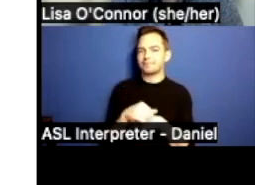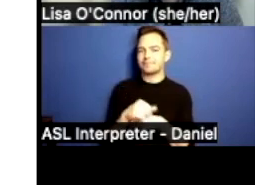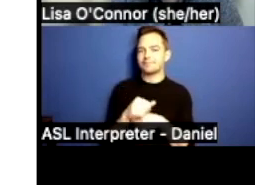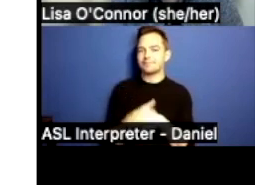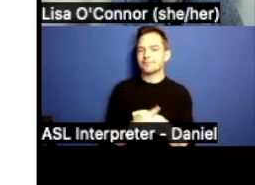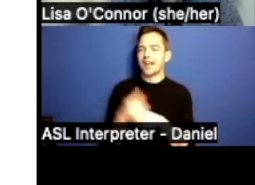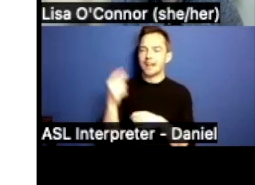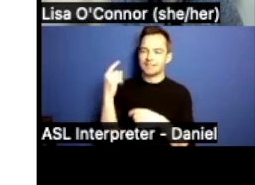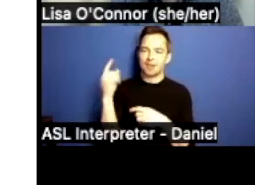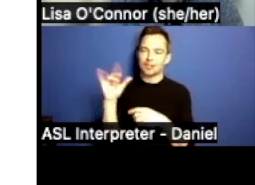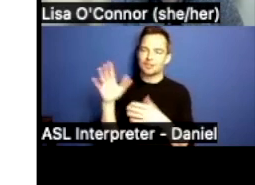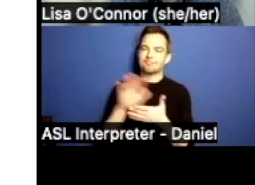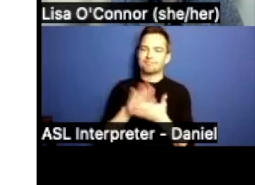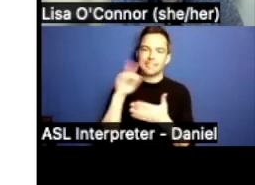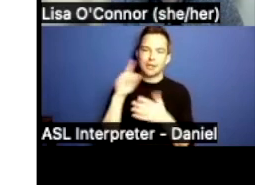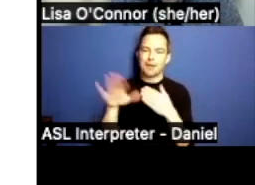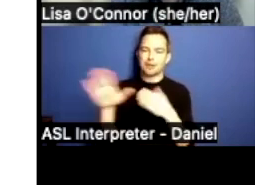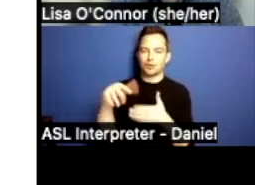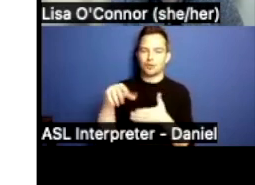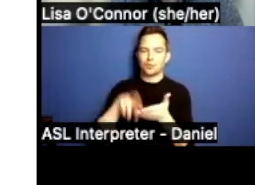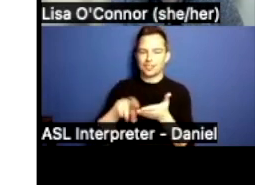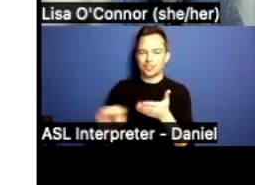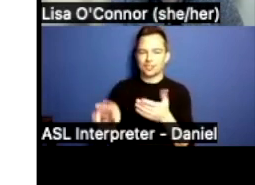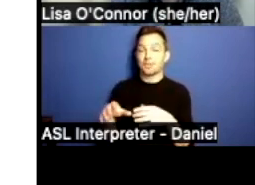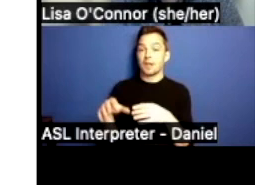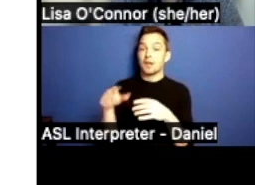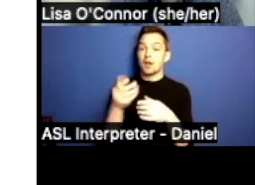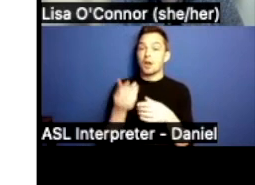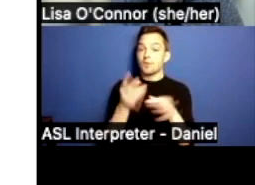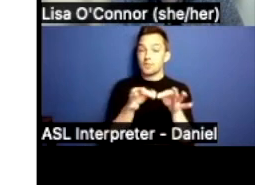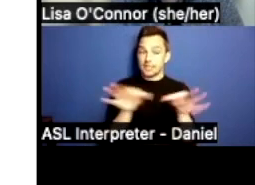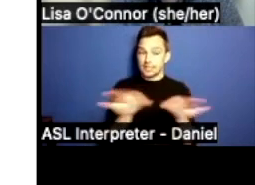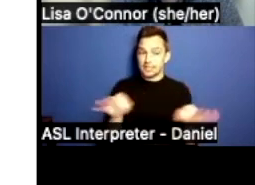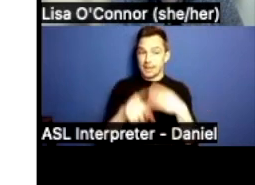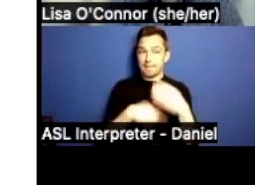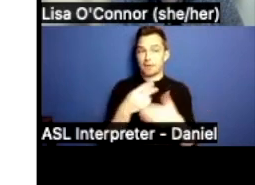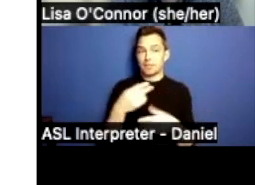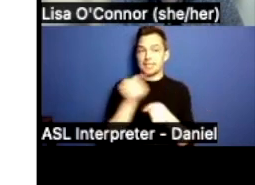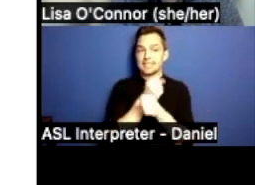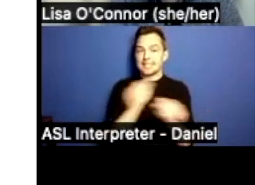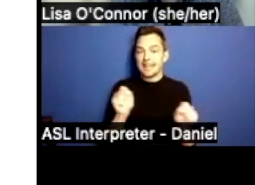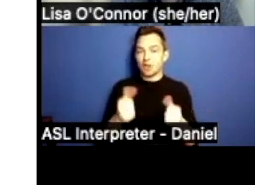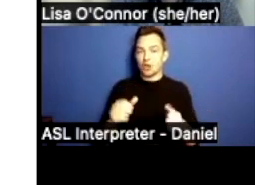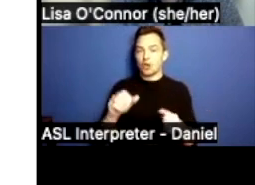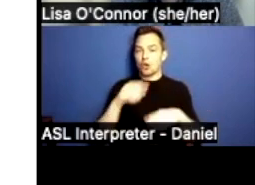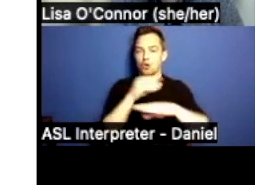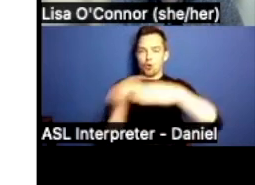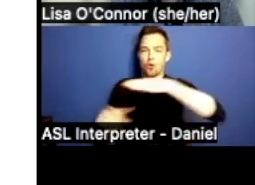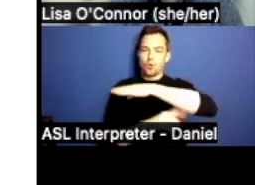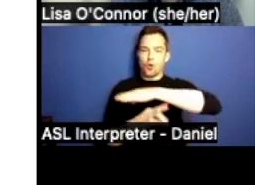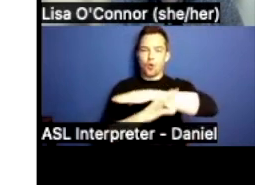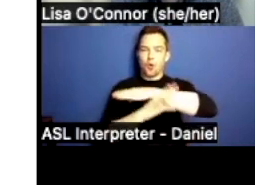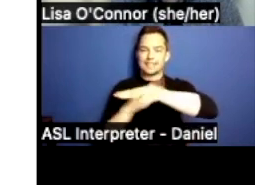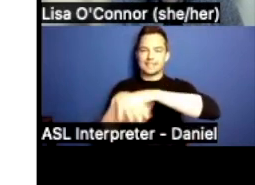your research. So I just thought I'd start by giving you just a couple sentences about Safe Horizon to sort of ground you in where this practice is coming from.